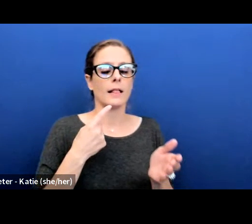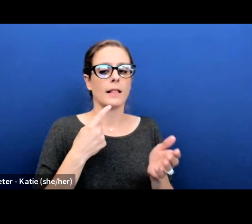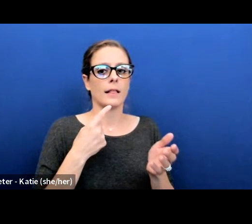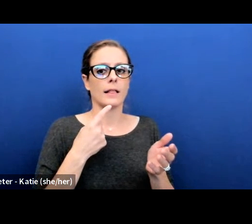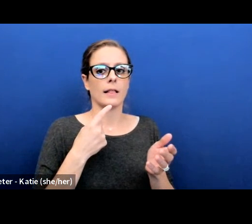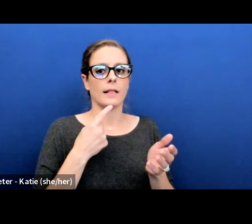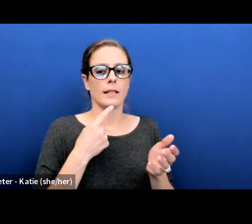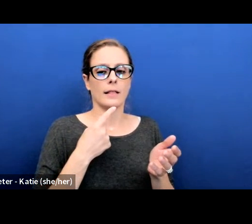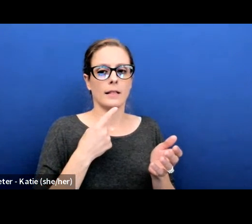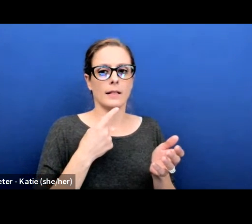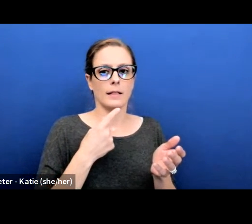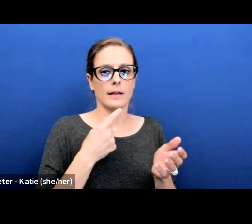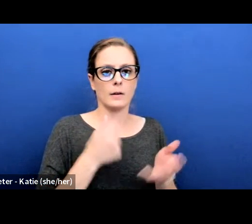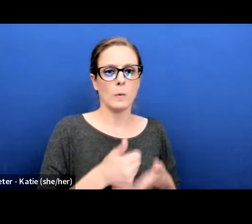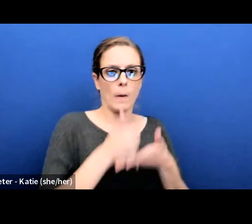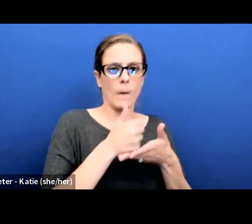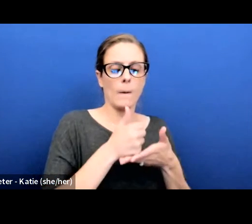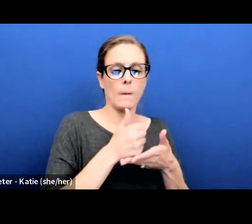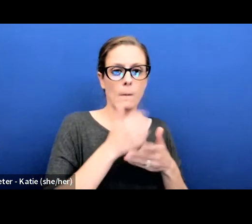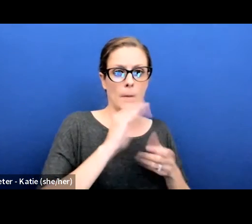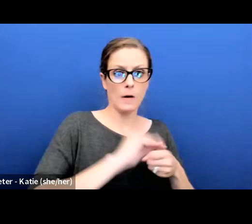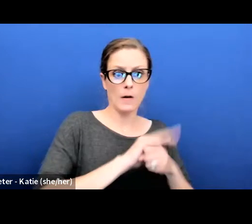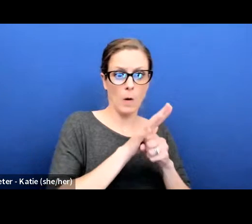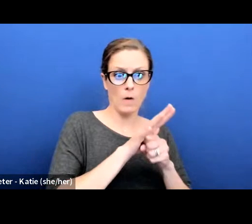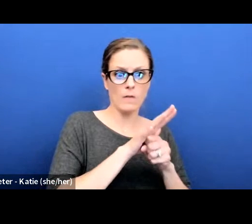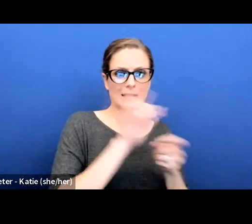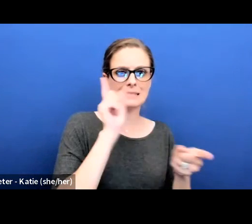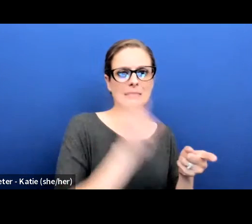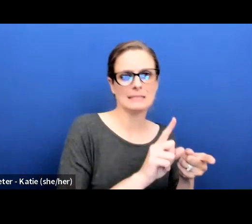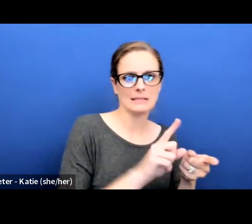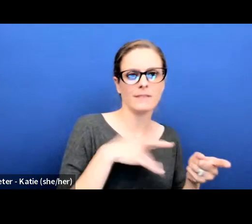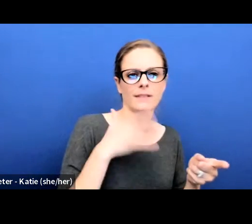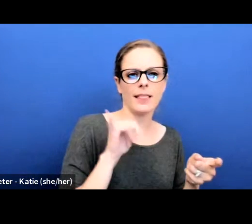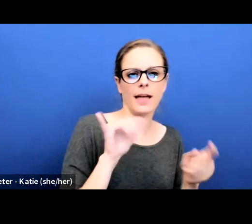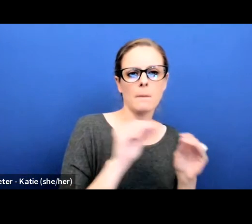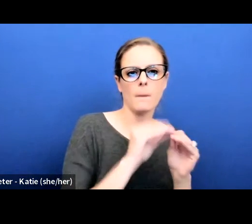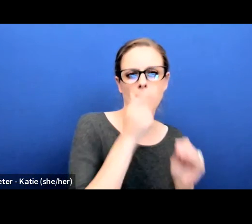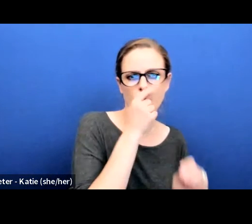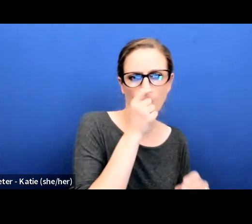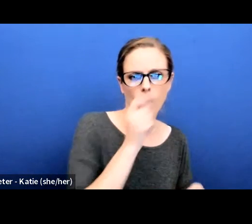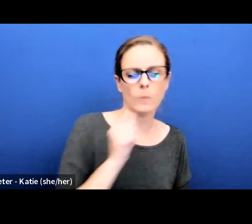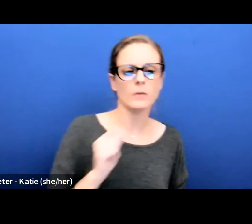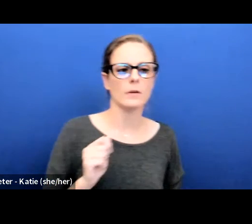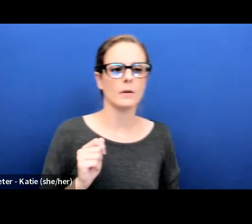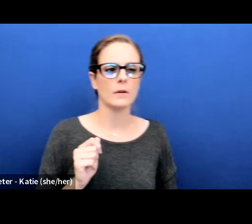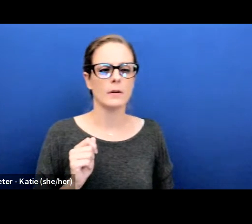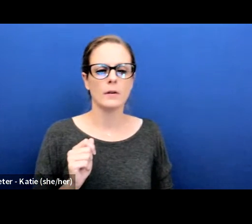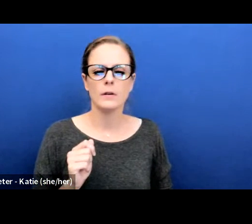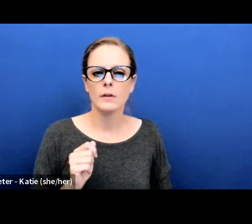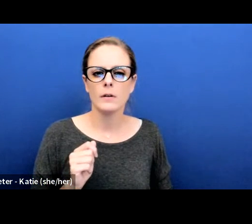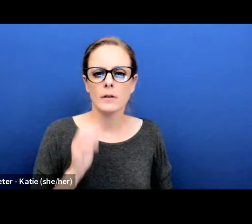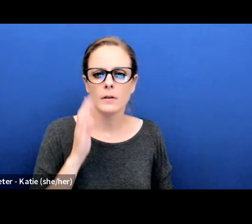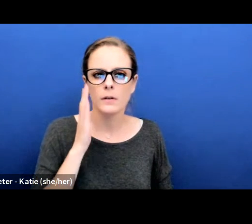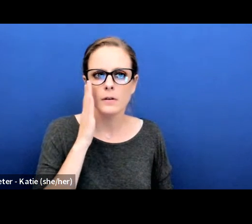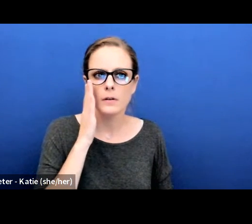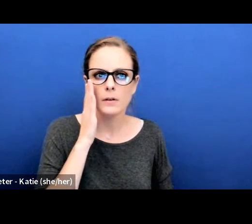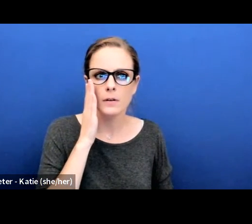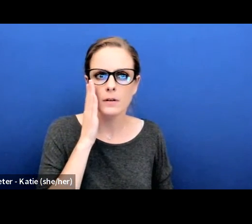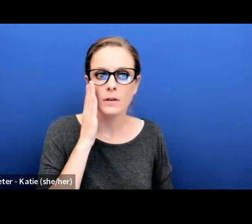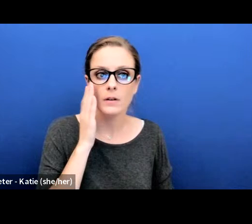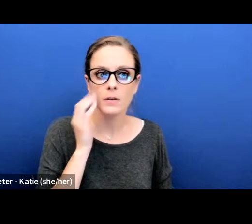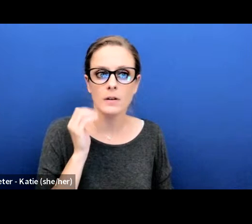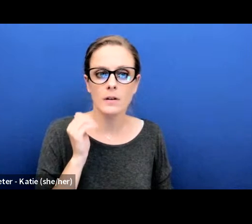think lastly, we all need to ask ourselves if we want to have ripples or if we want to have waves, because when we don't do